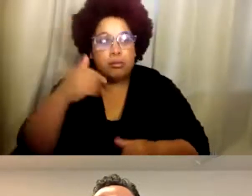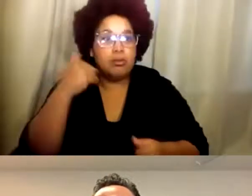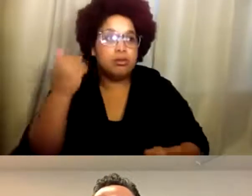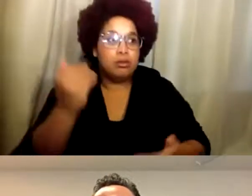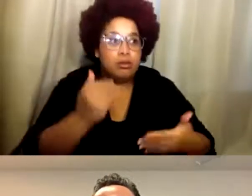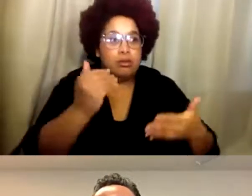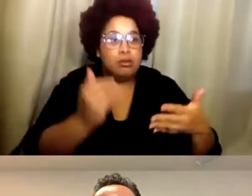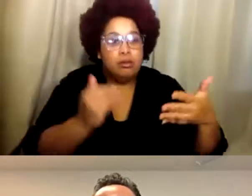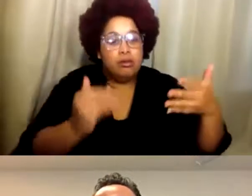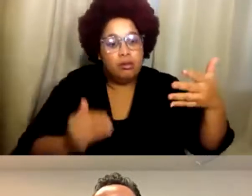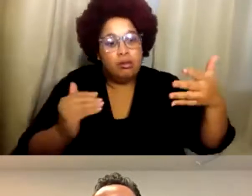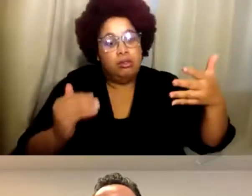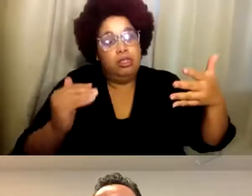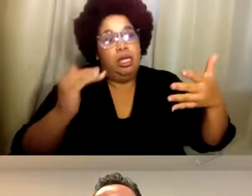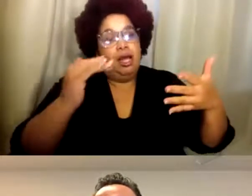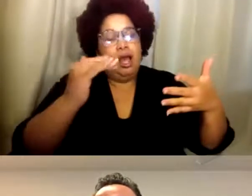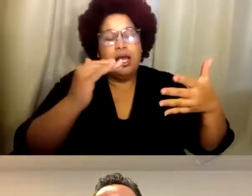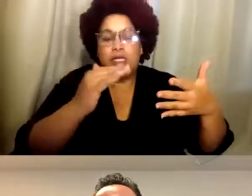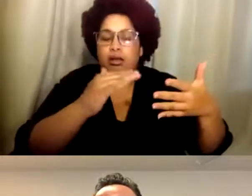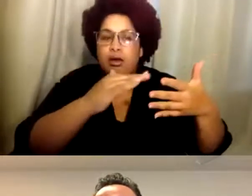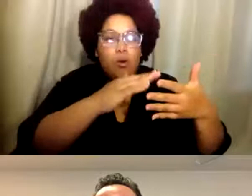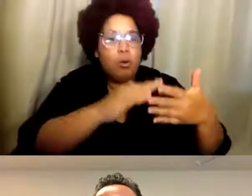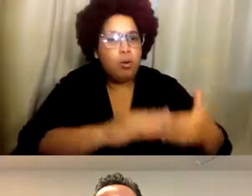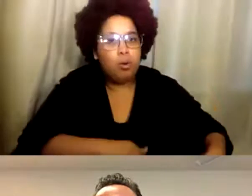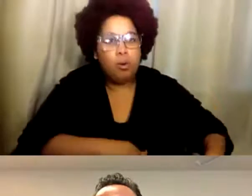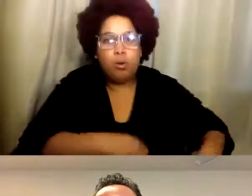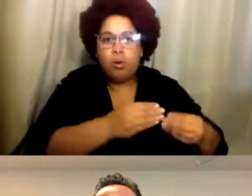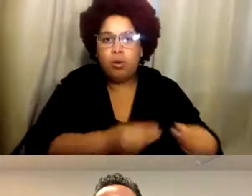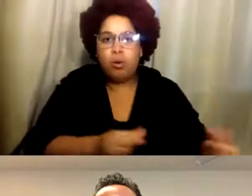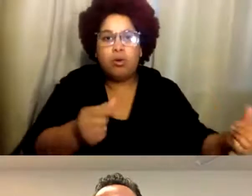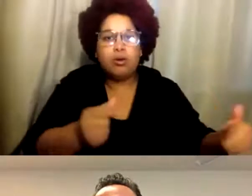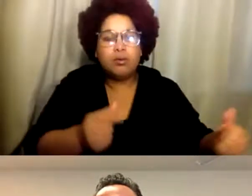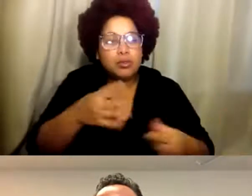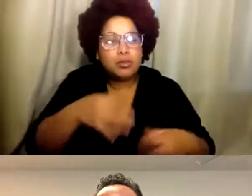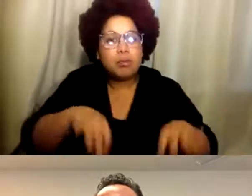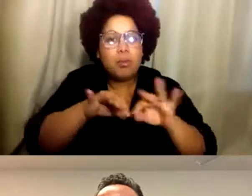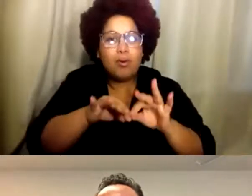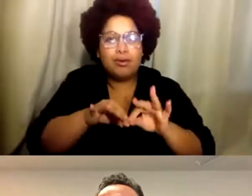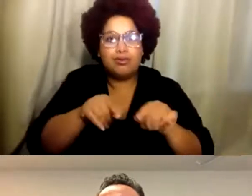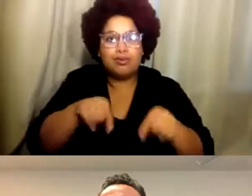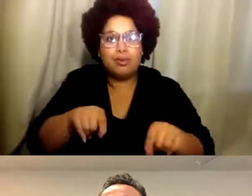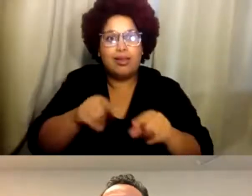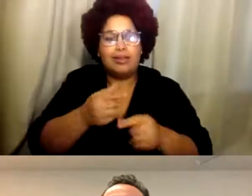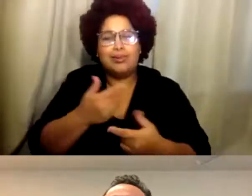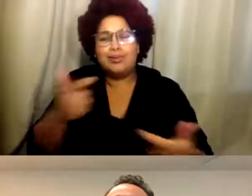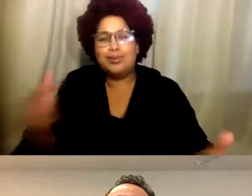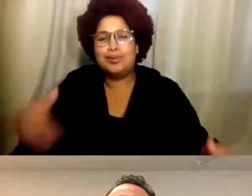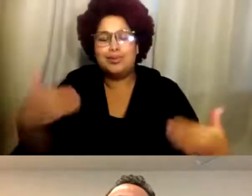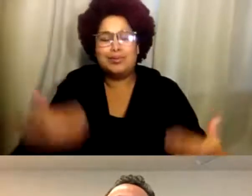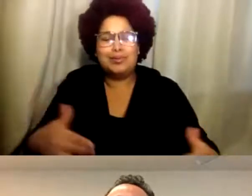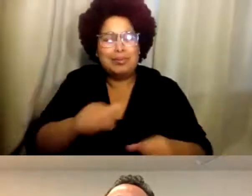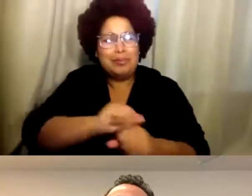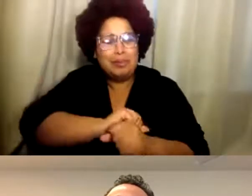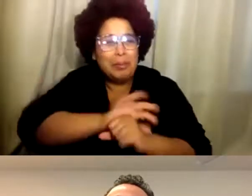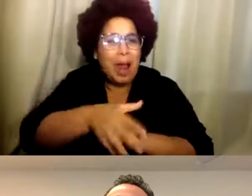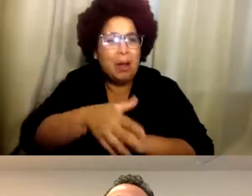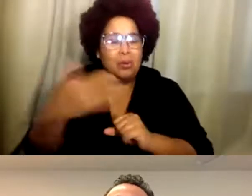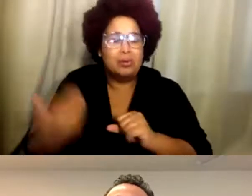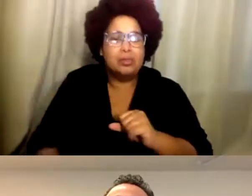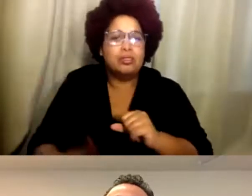extraordinary circumstance of a huge pandemic. And so, yes,